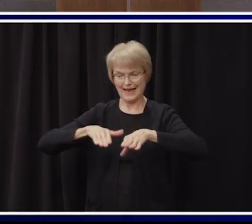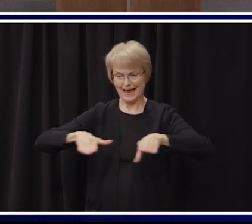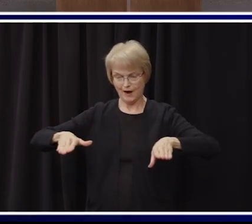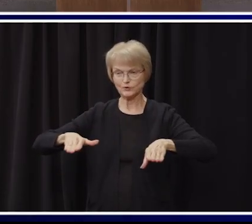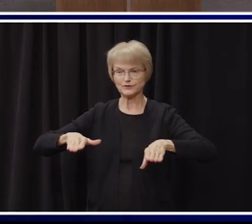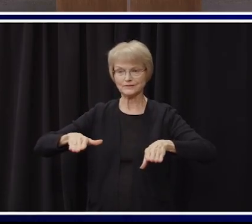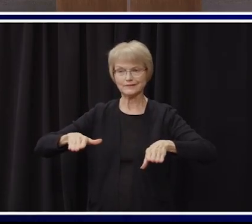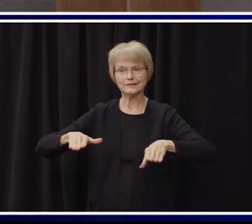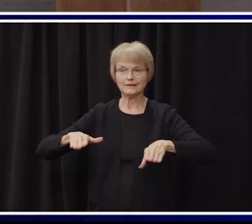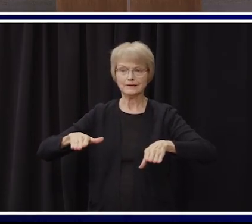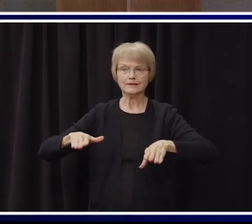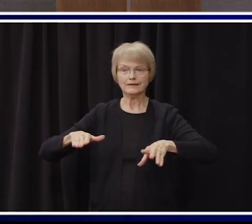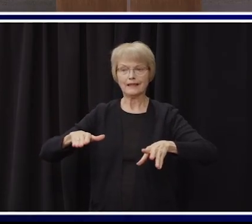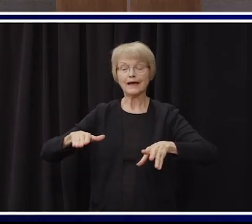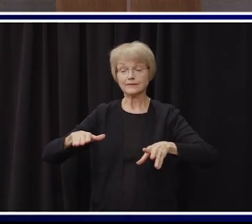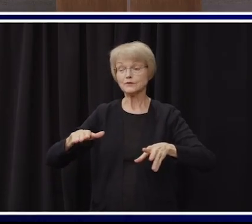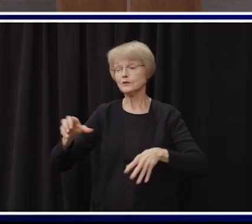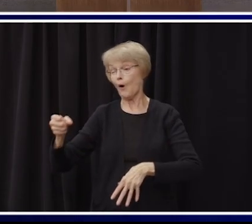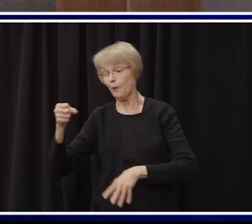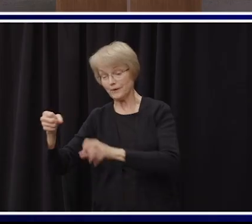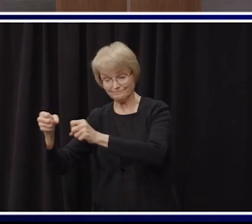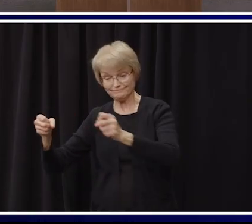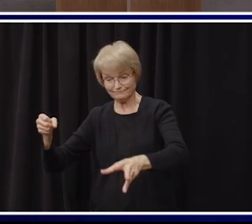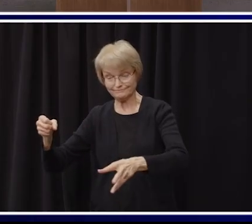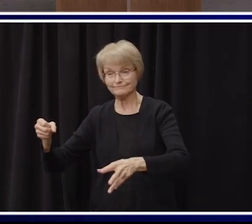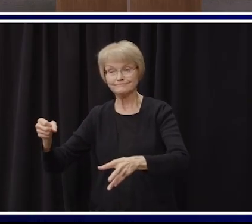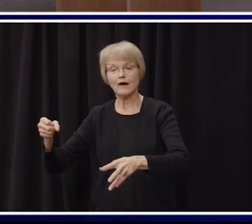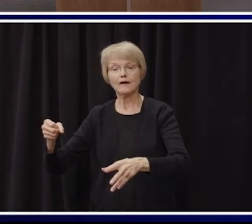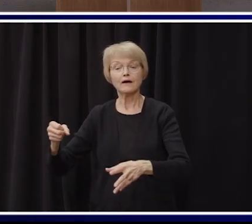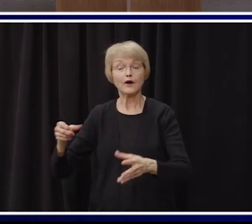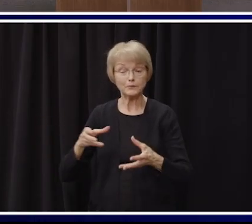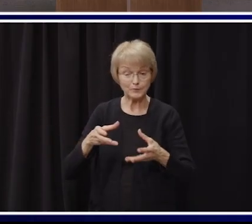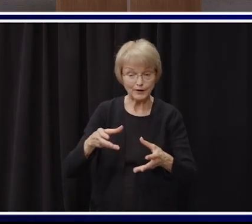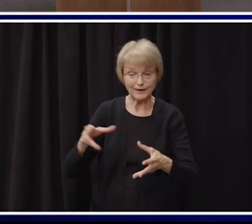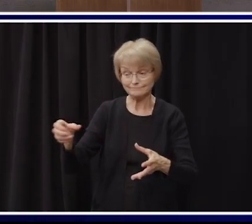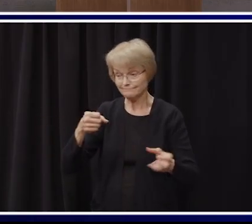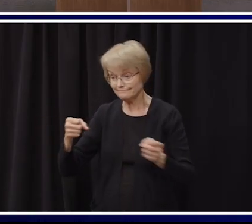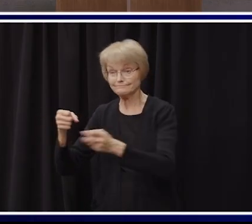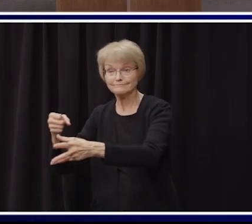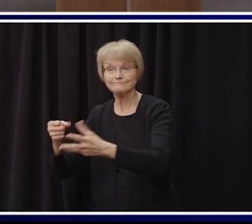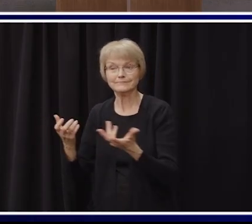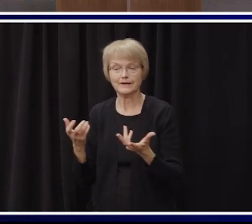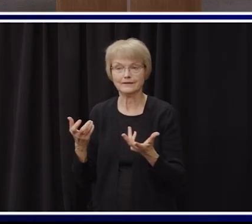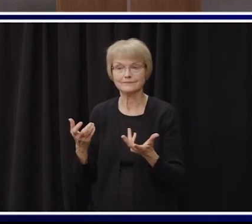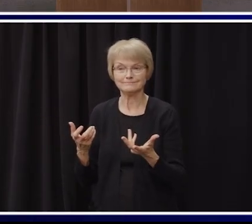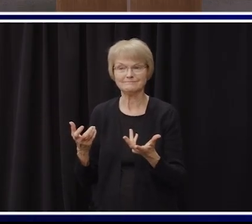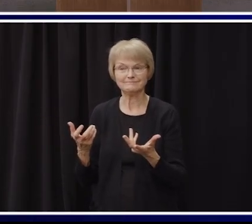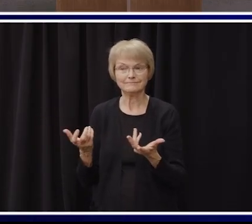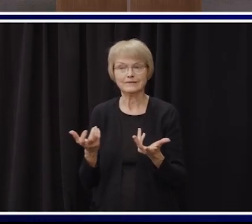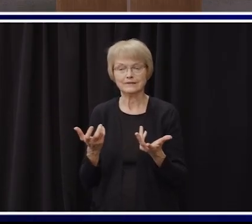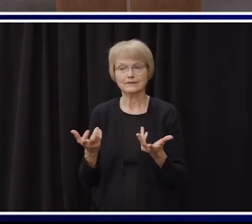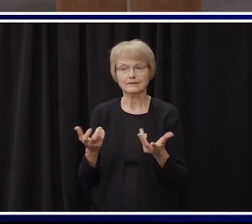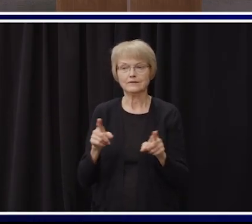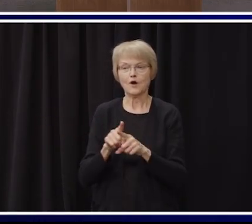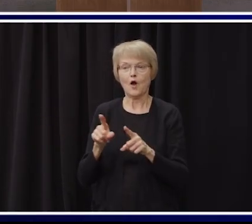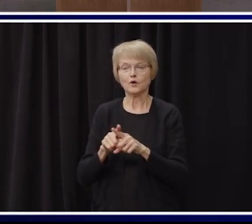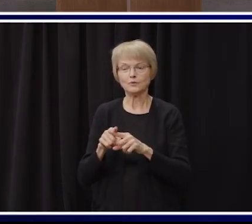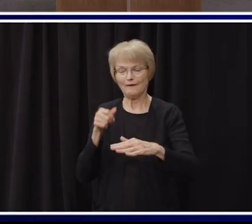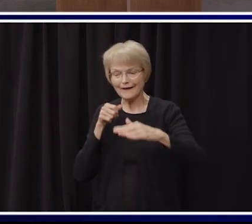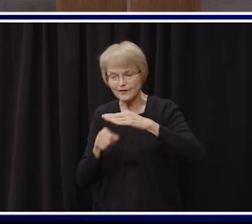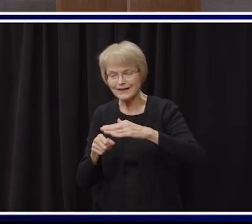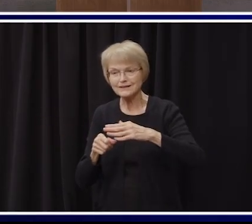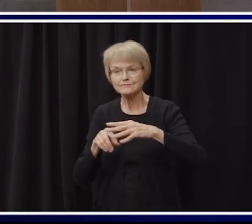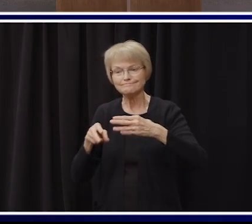can put something that you take out or something that you want to put into the refrigerator or the freezer, as well as gives additional storage in the